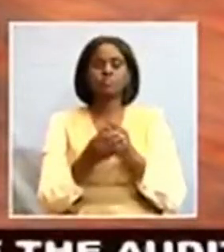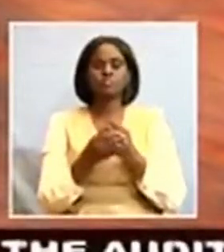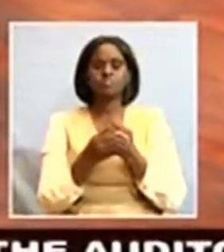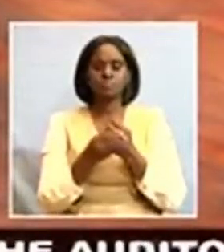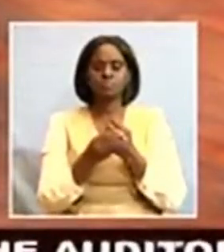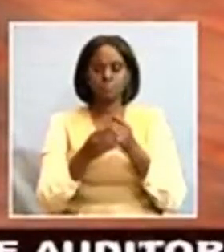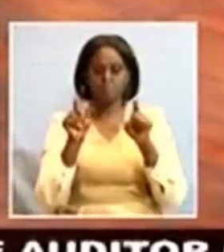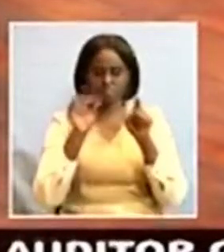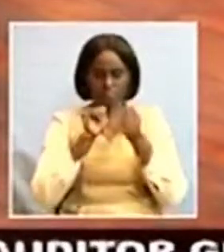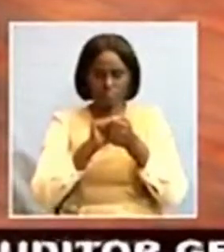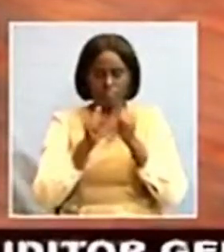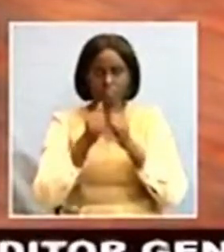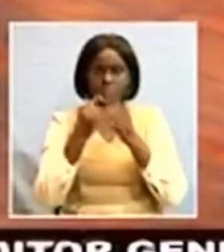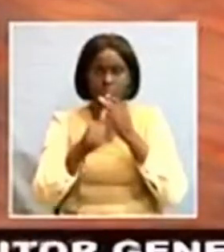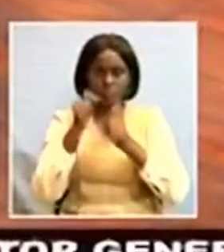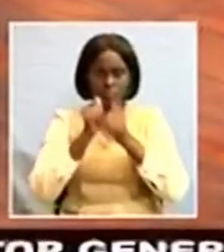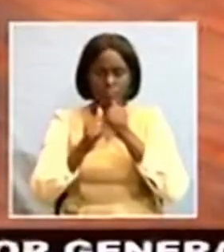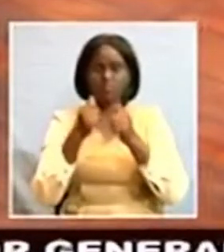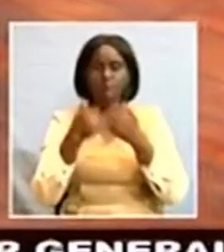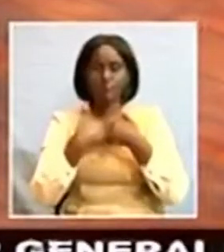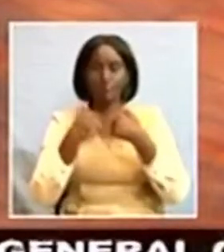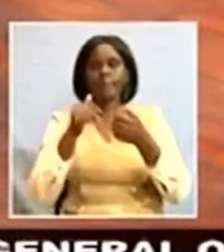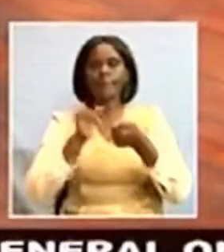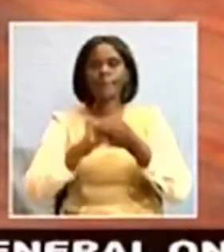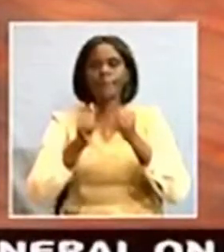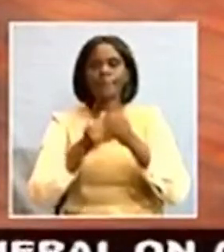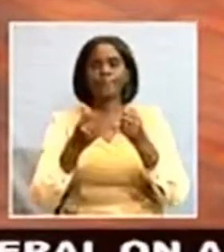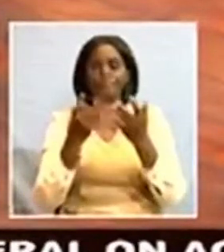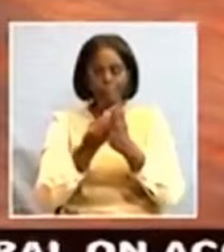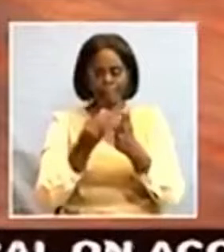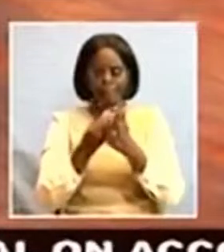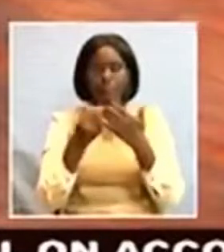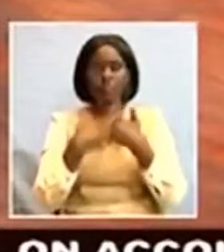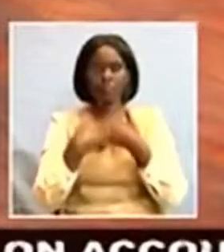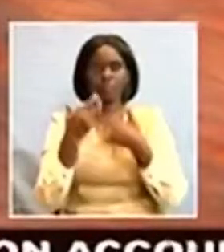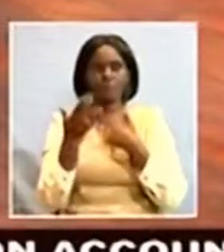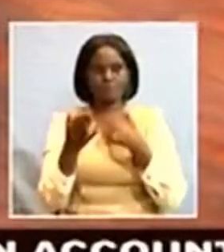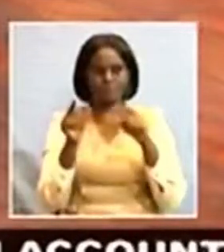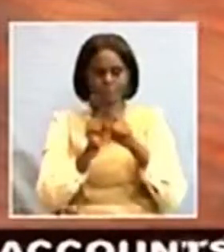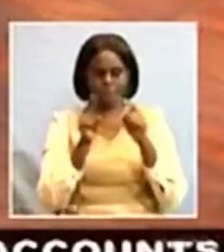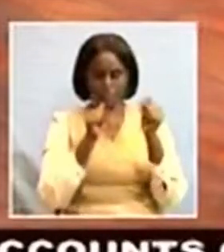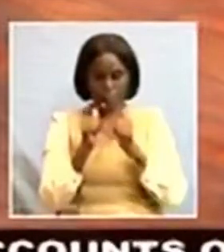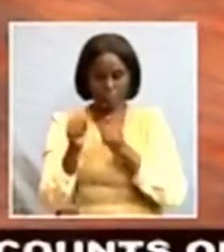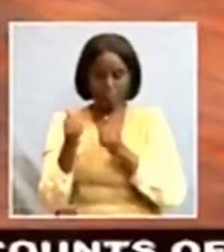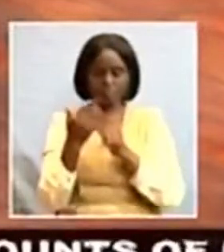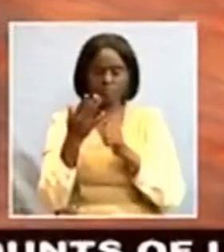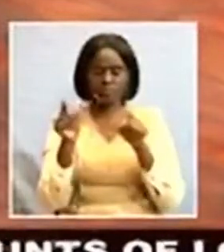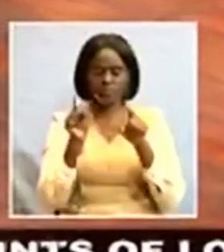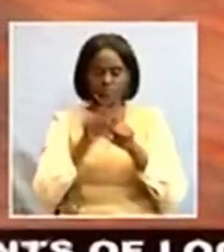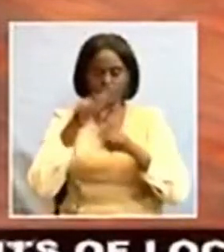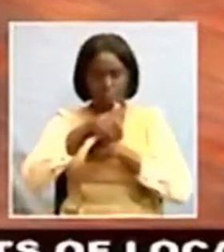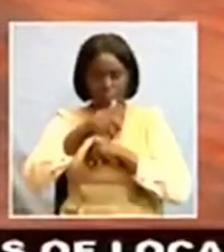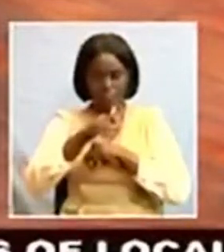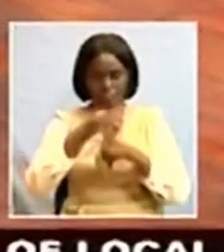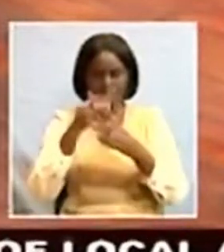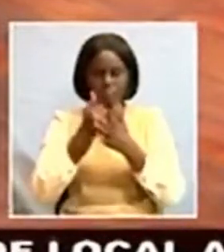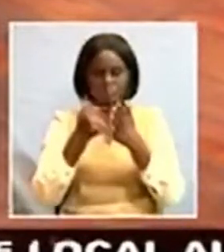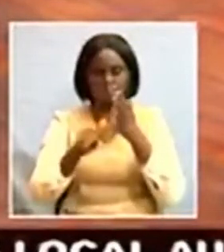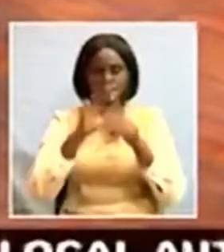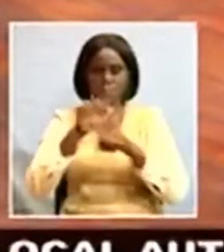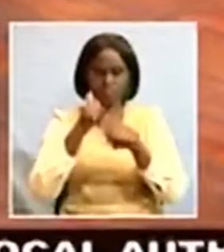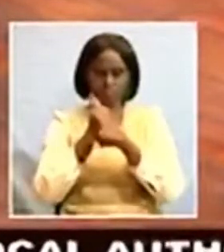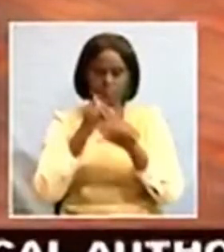Cause of query, this was due to liquidity challenges. Action taken, the registers were established